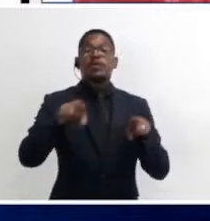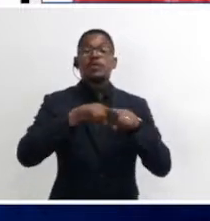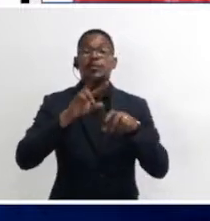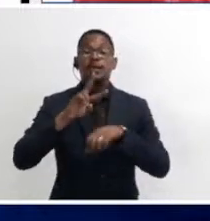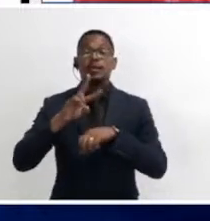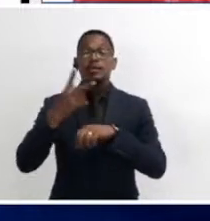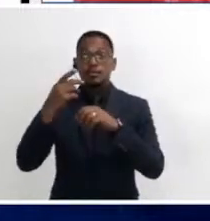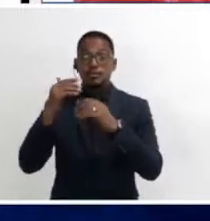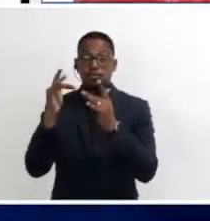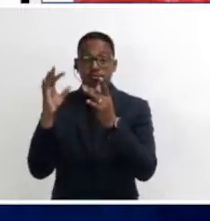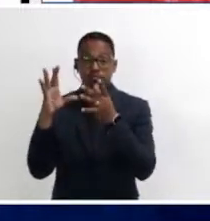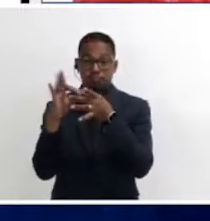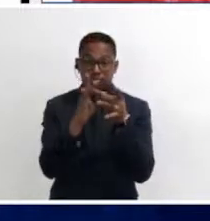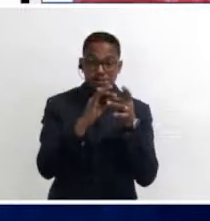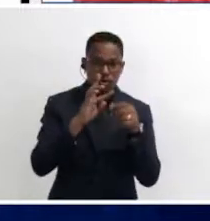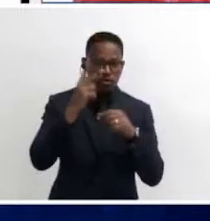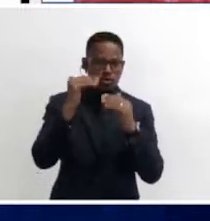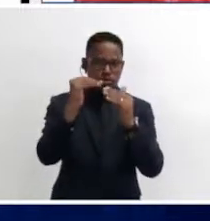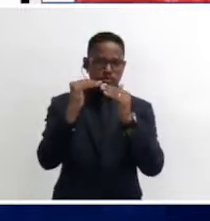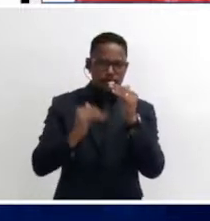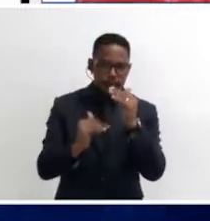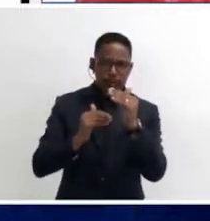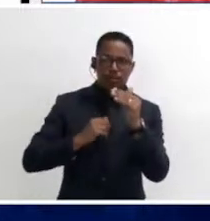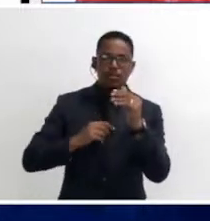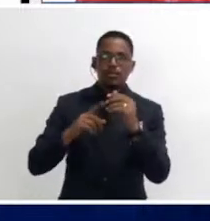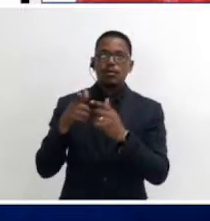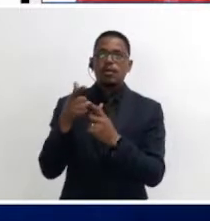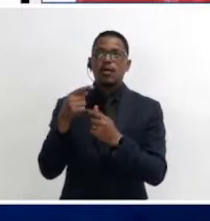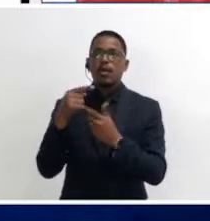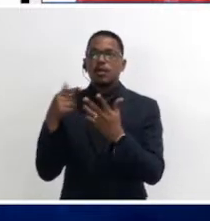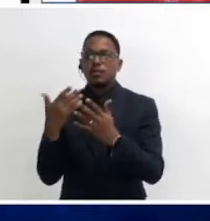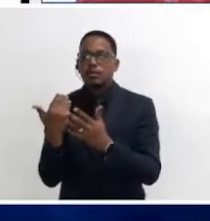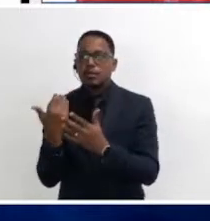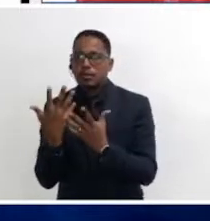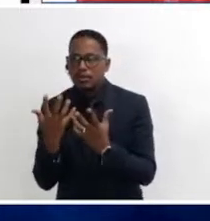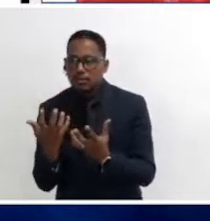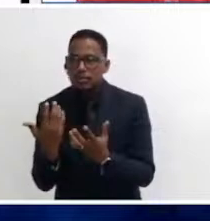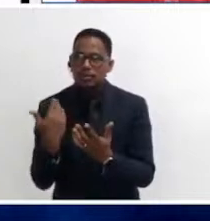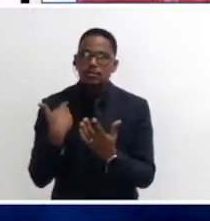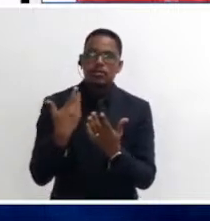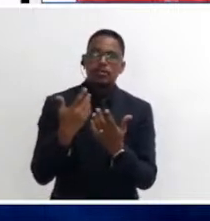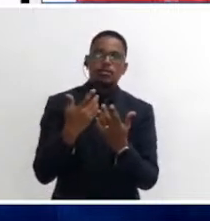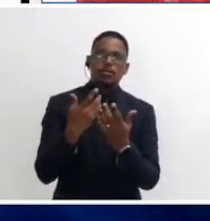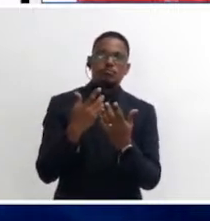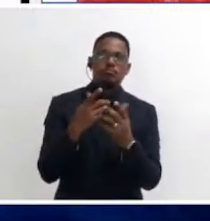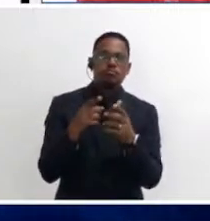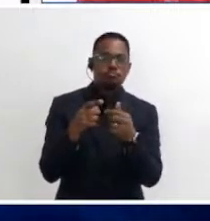while meeting the performance requirements. It provides thermal pass